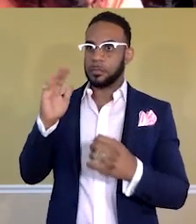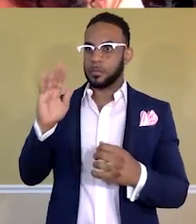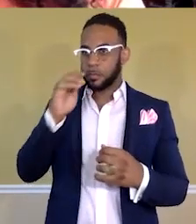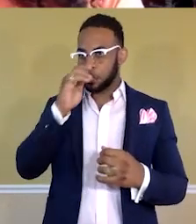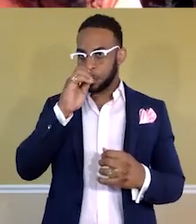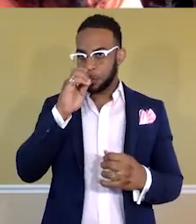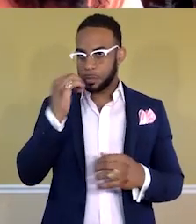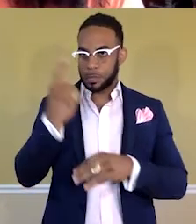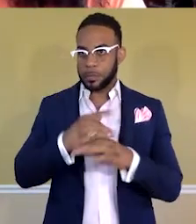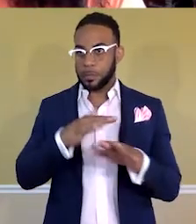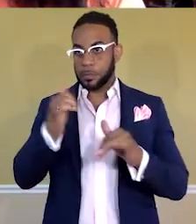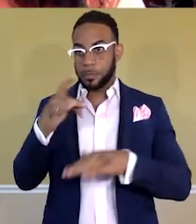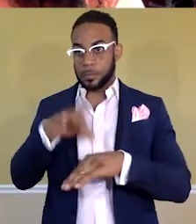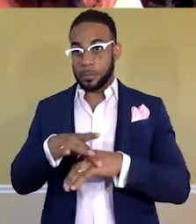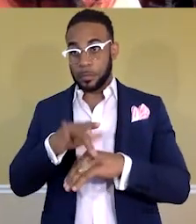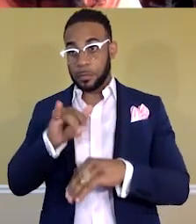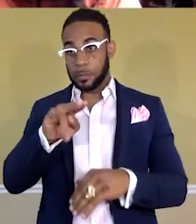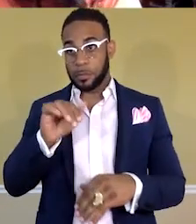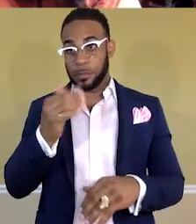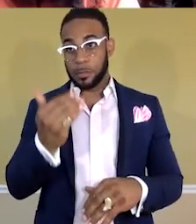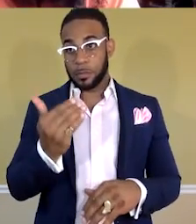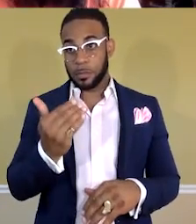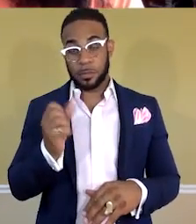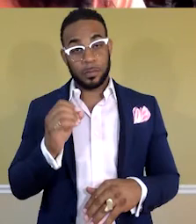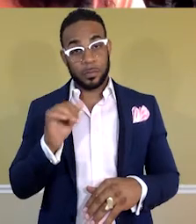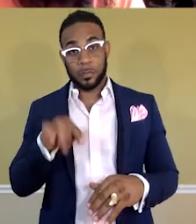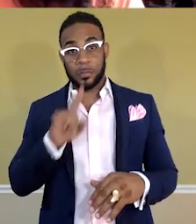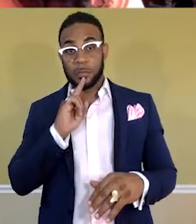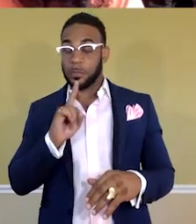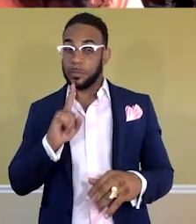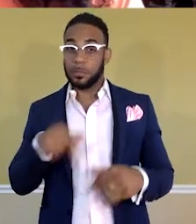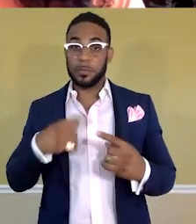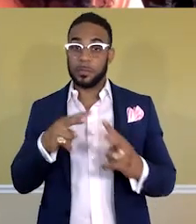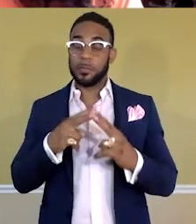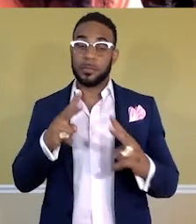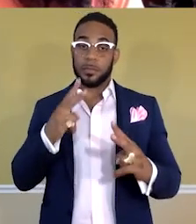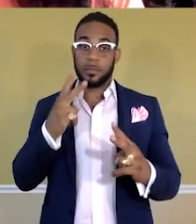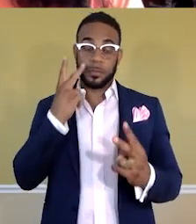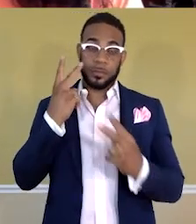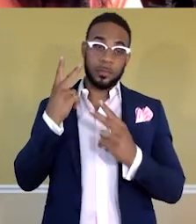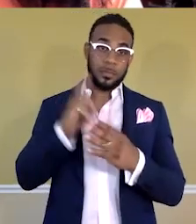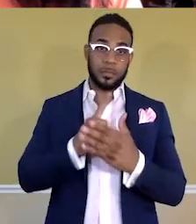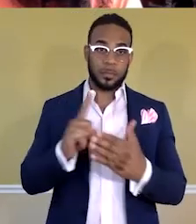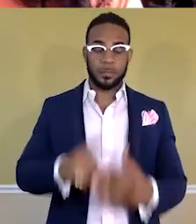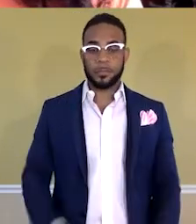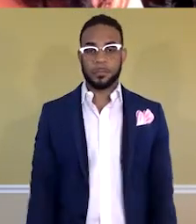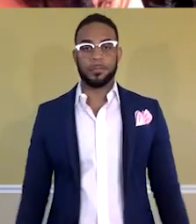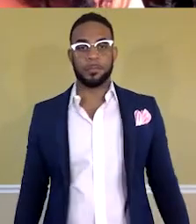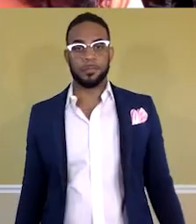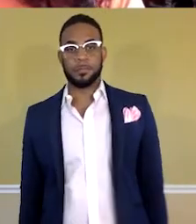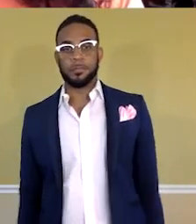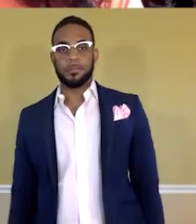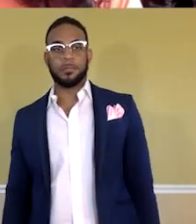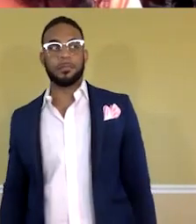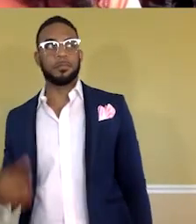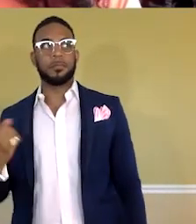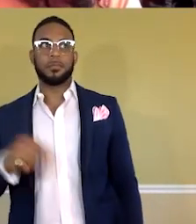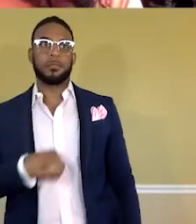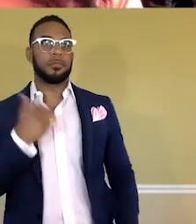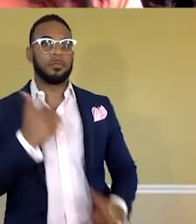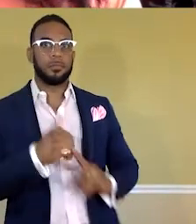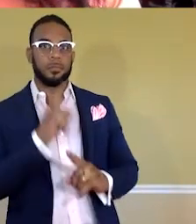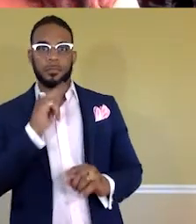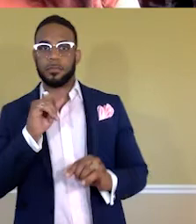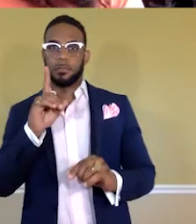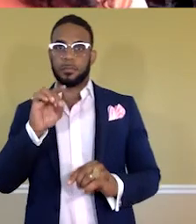Her day of leaving this earth was June 15th. So this has been a very reflective week. She always prided herself in